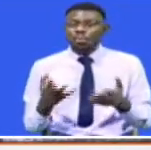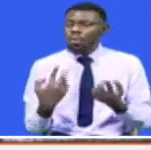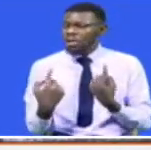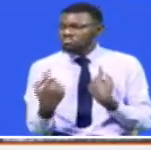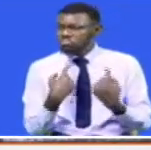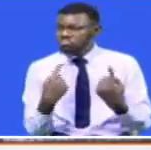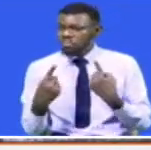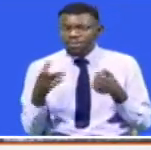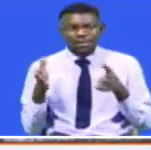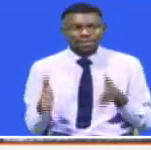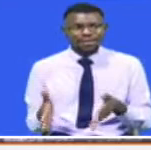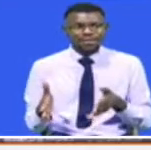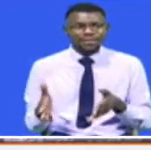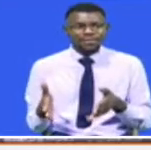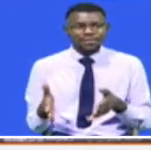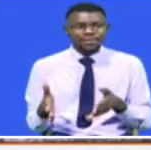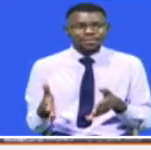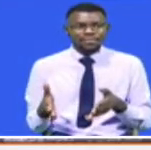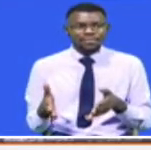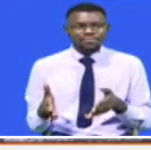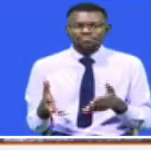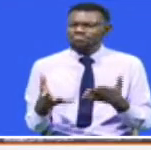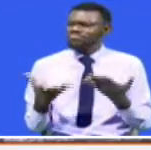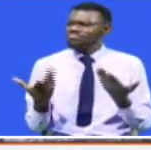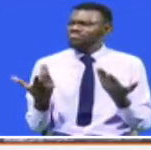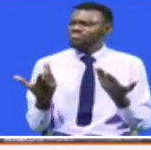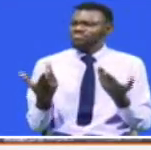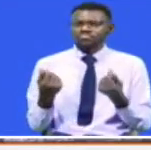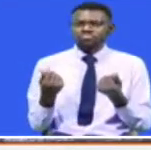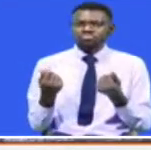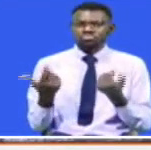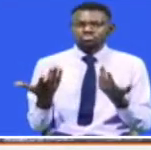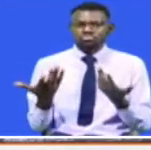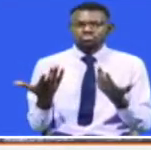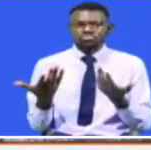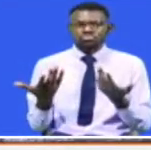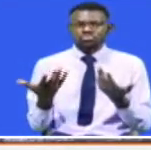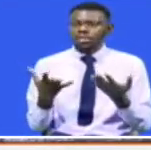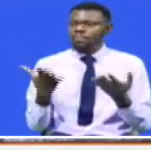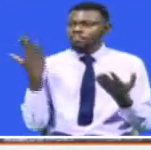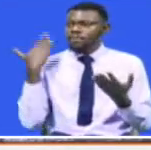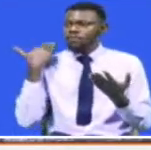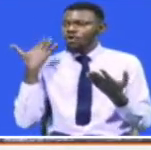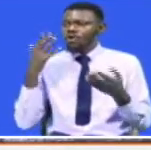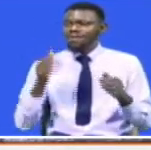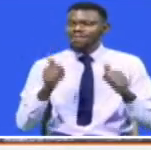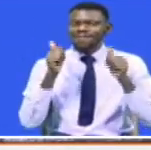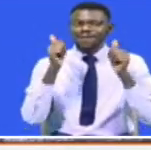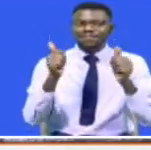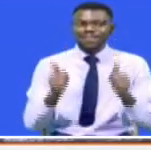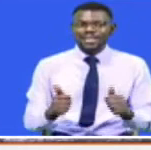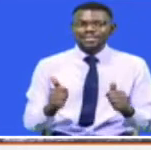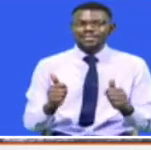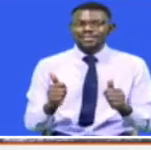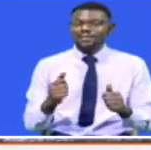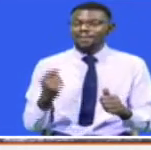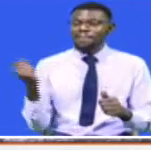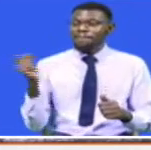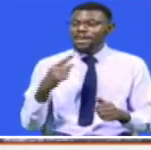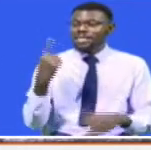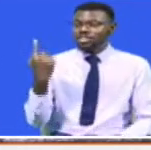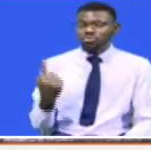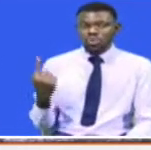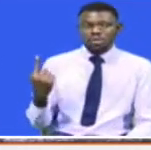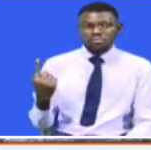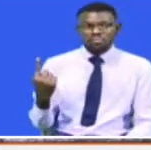about, it had been floated it was advertised in January. So